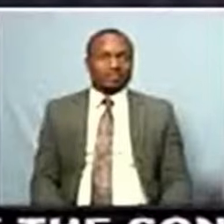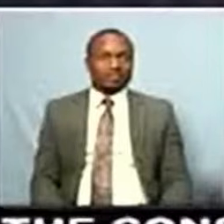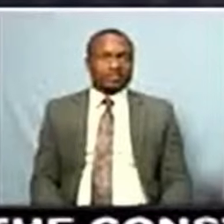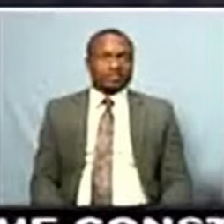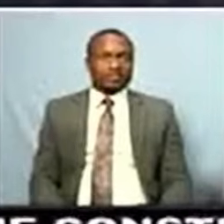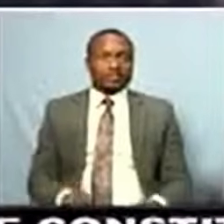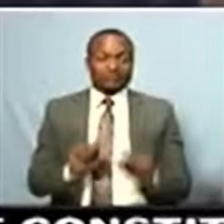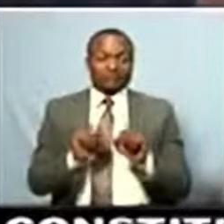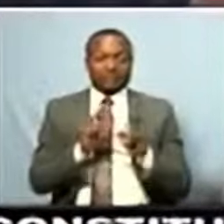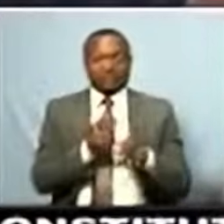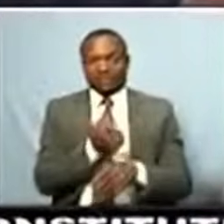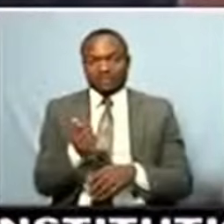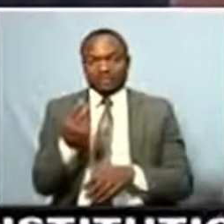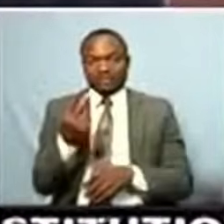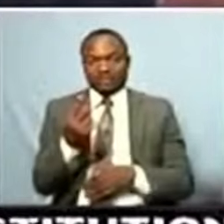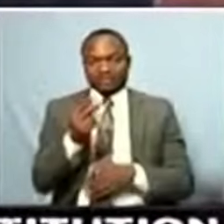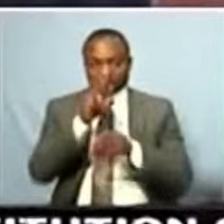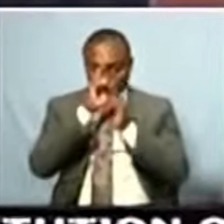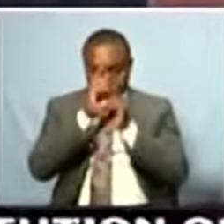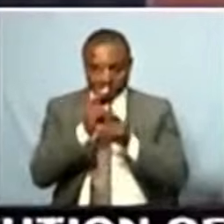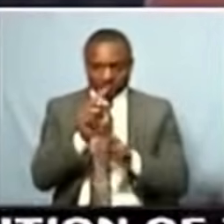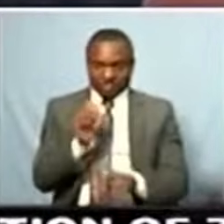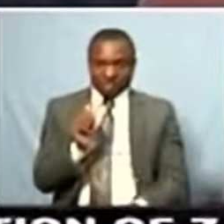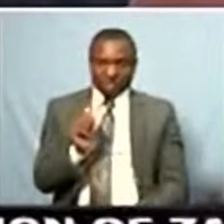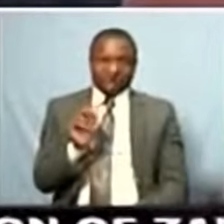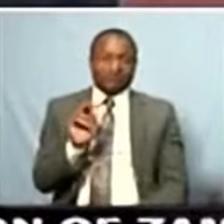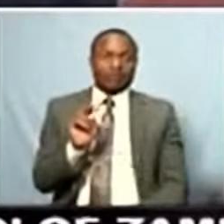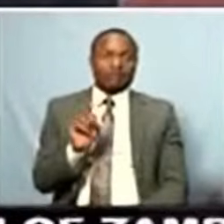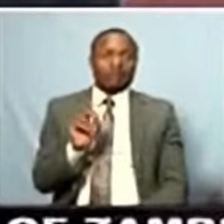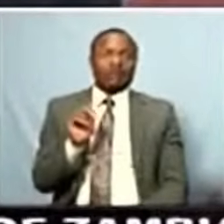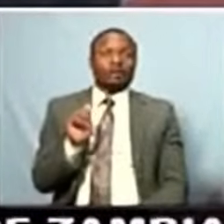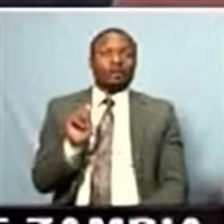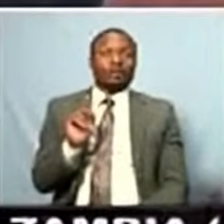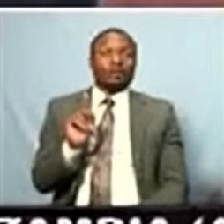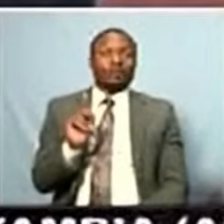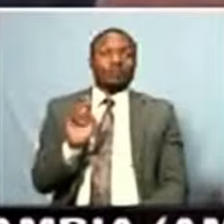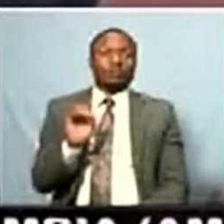Can respond the other 2 from Honorable Anakoka.